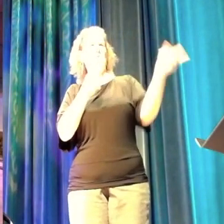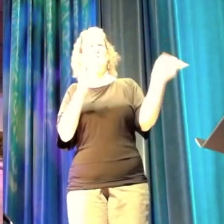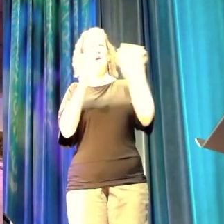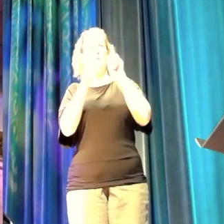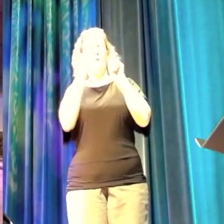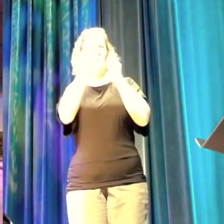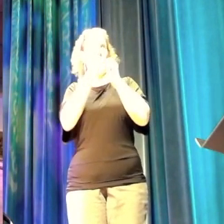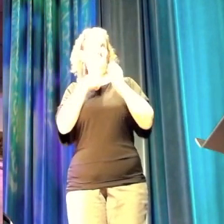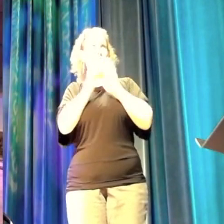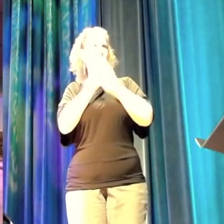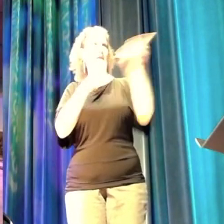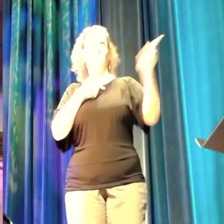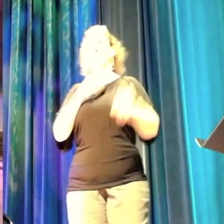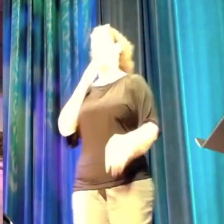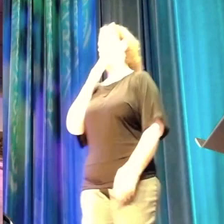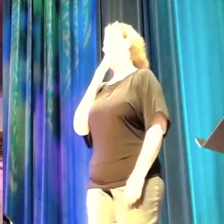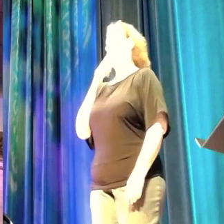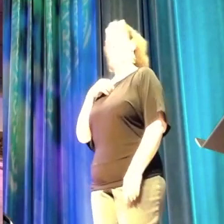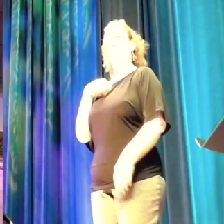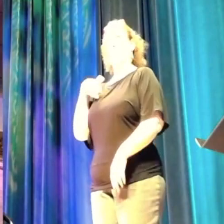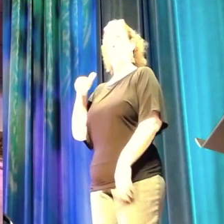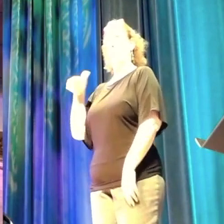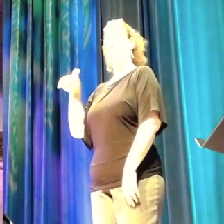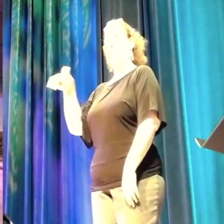here with me for a second?